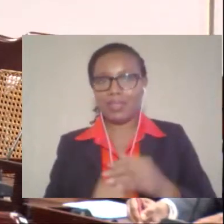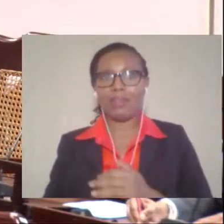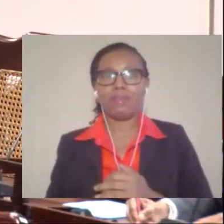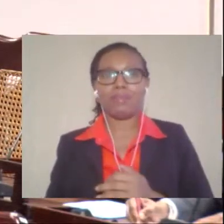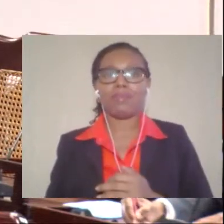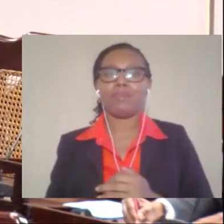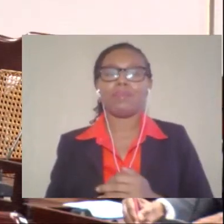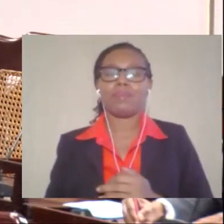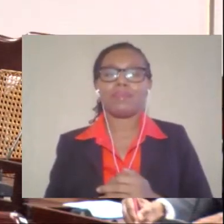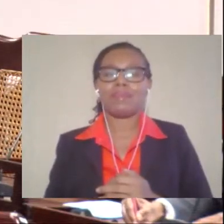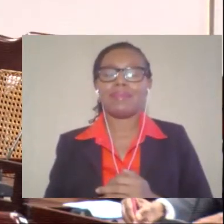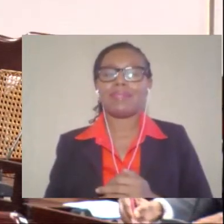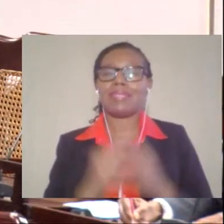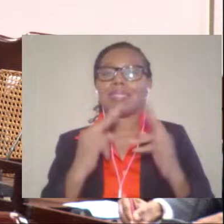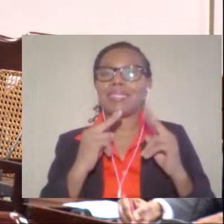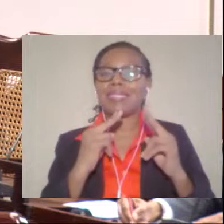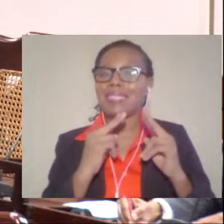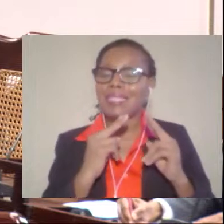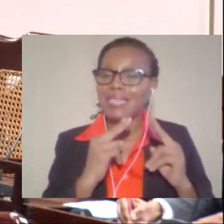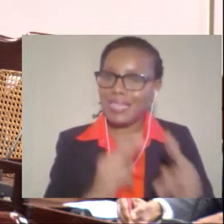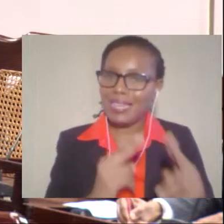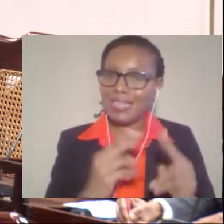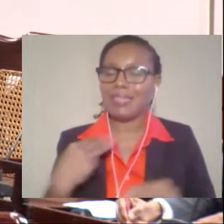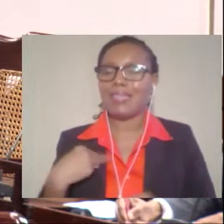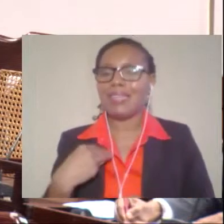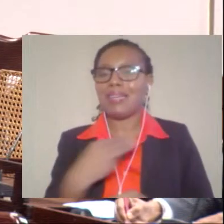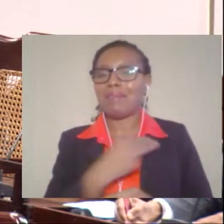is misleading the House.